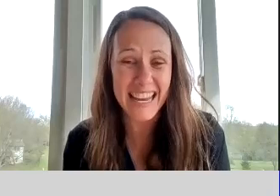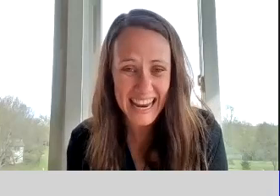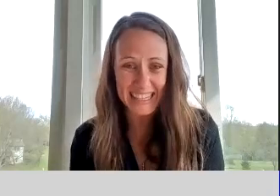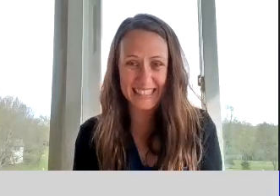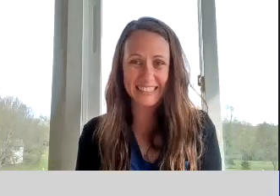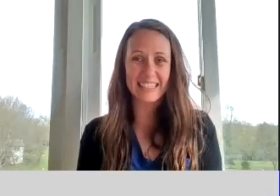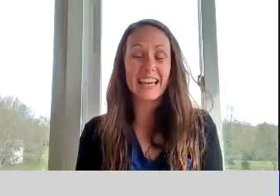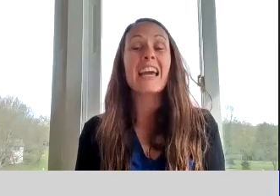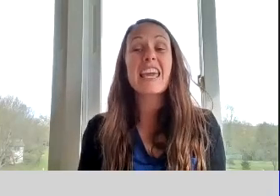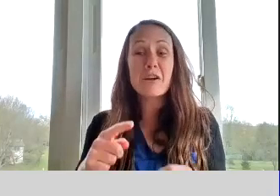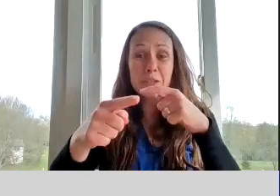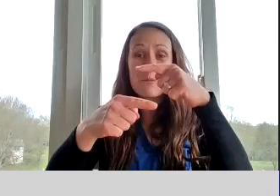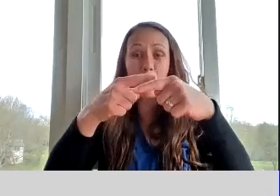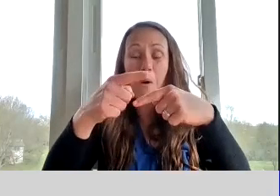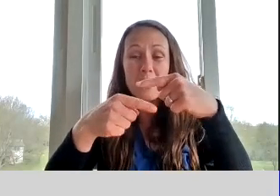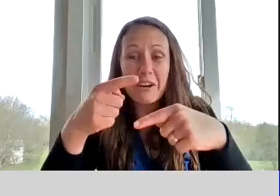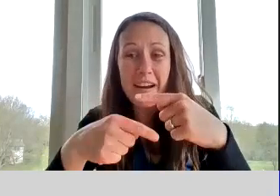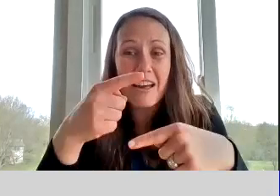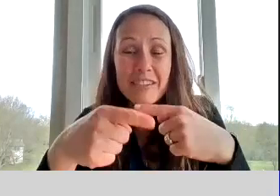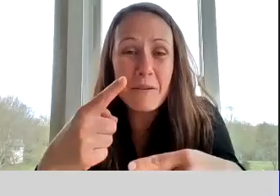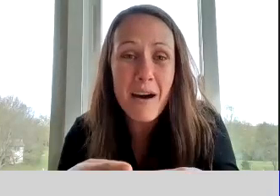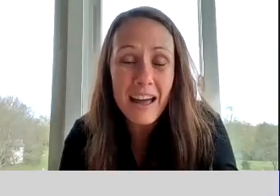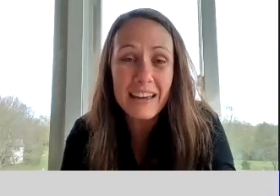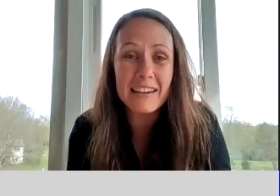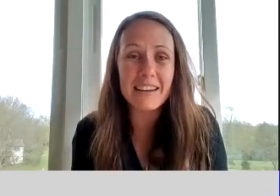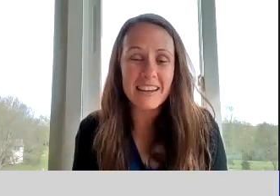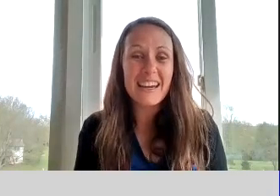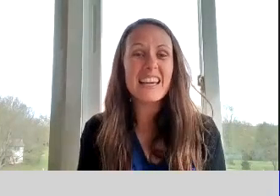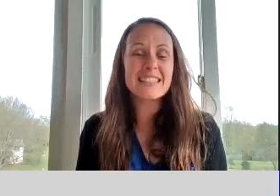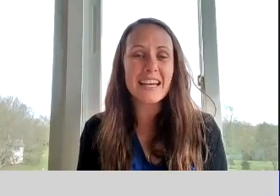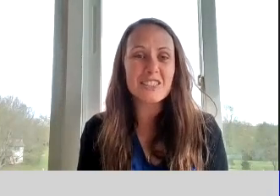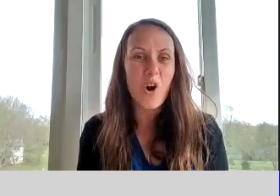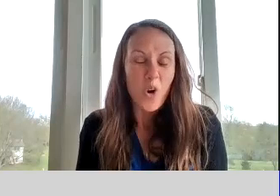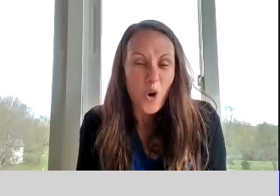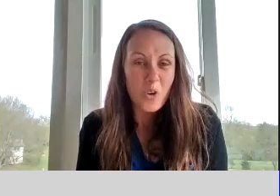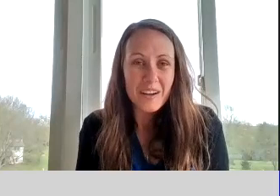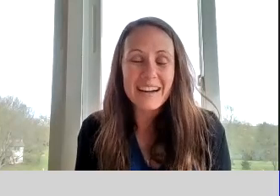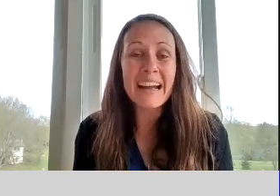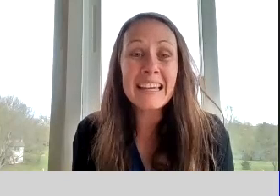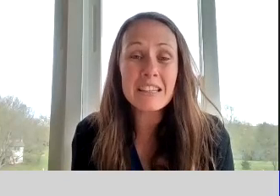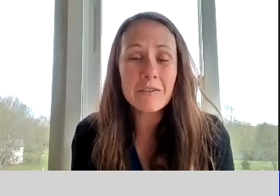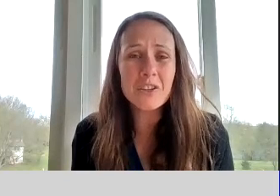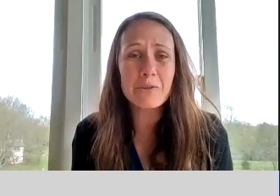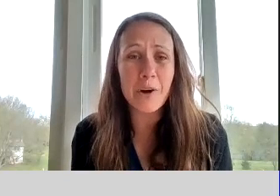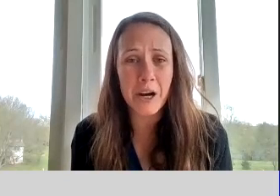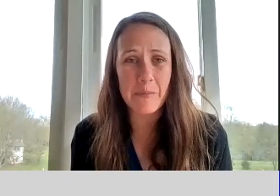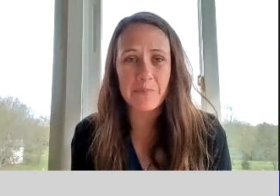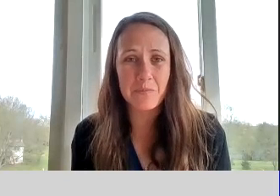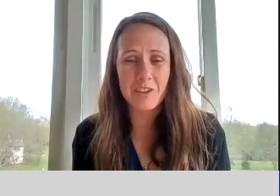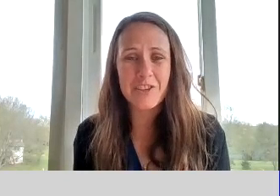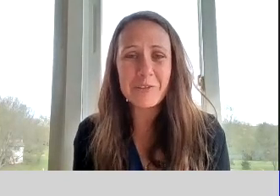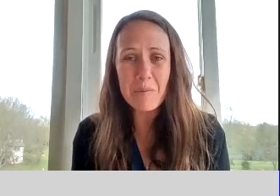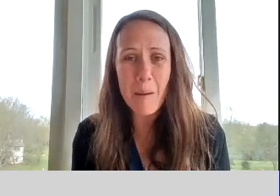he stinks. He was rolling around in the mud. He says, and he lives on a